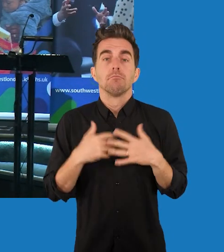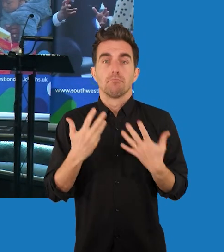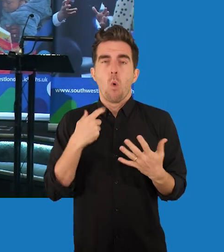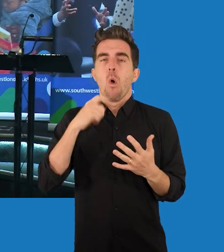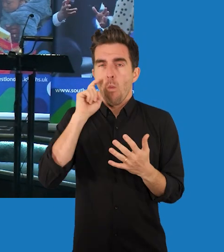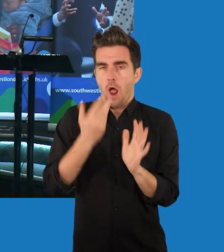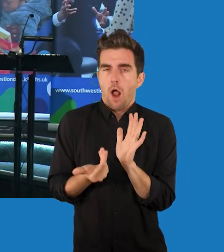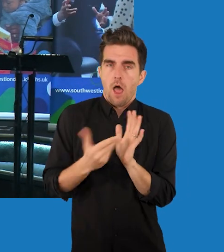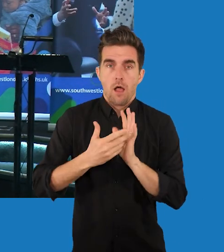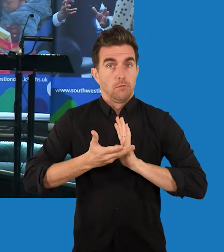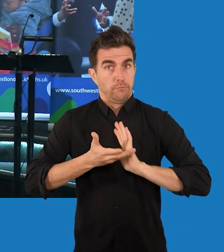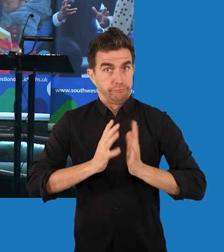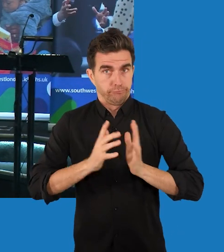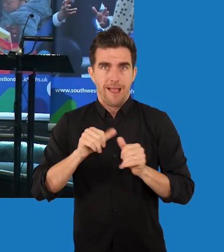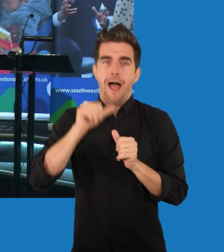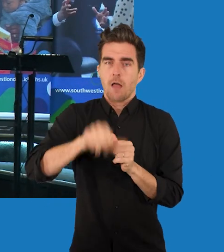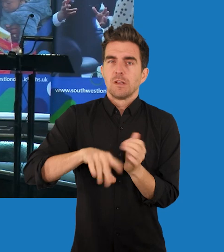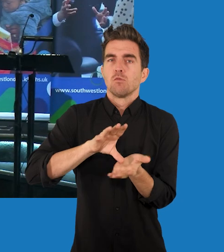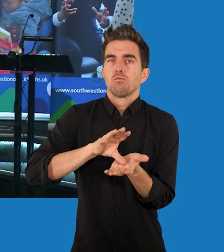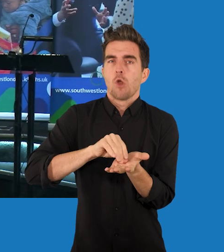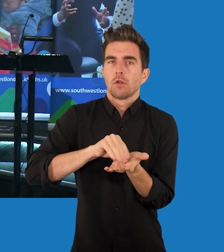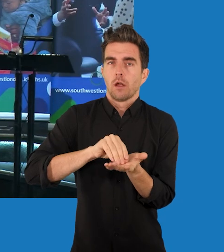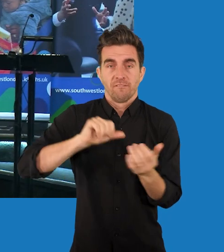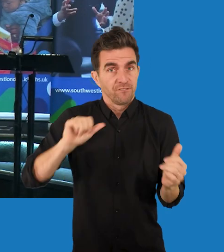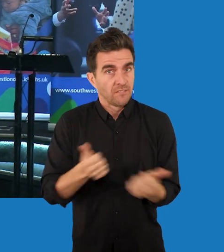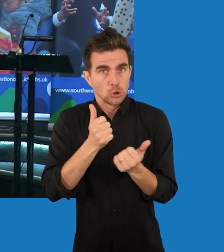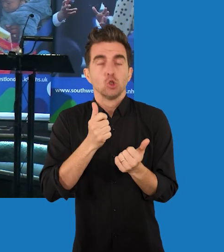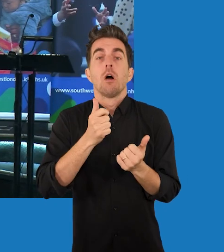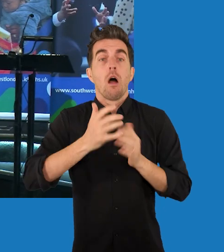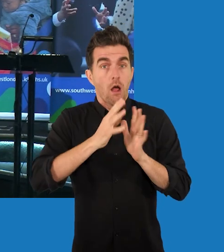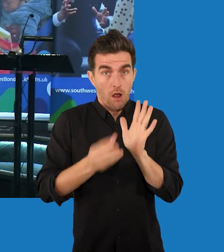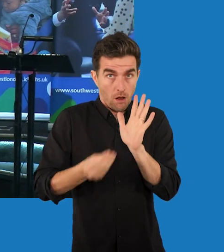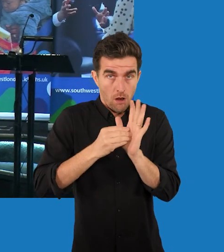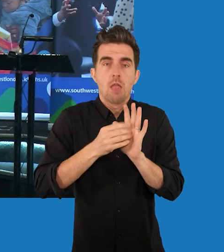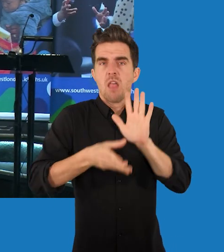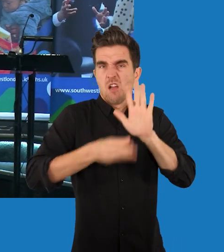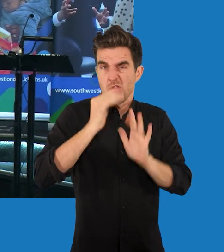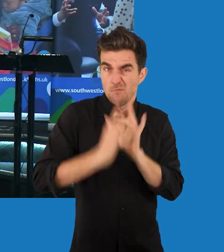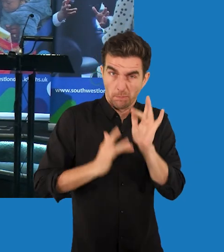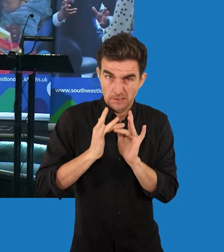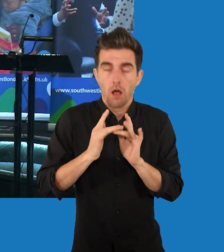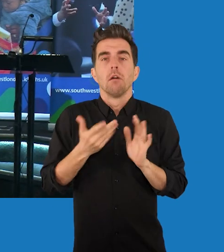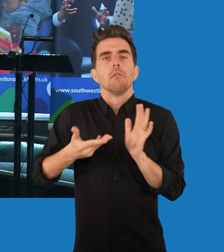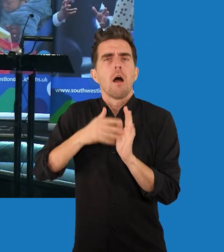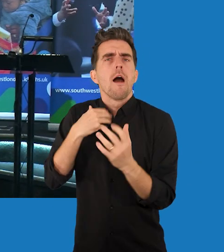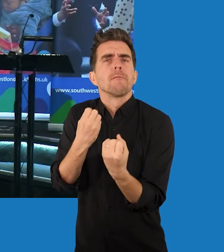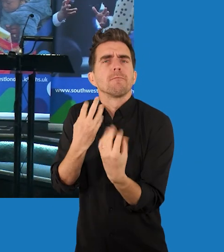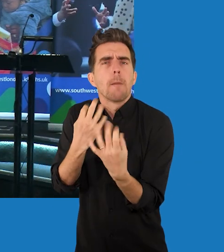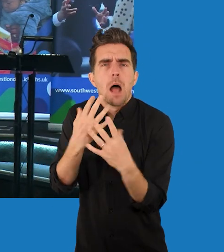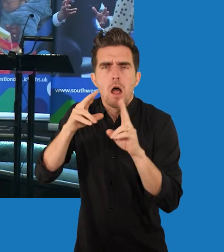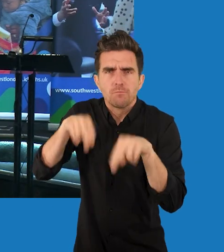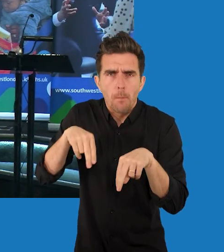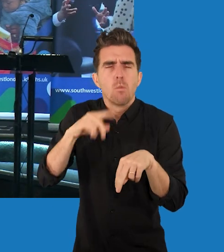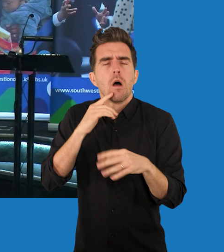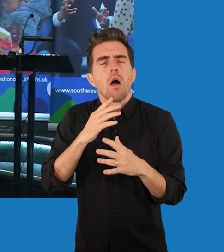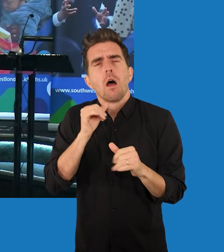We'll be adding sign language to the recording of the AGM, which we'll upload to the website. And we have a feedback form,